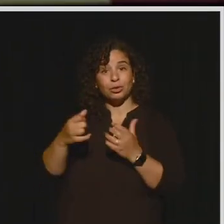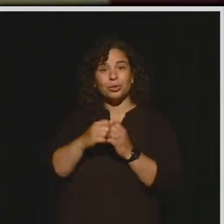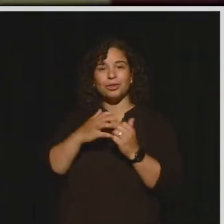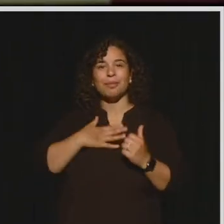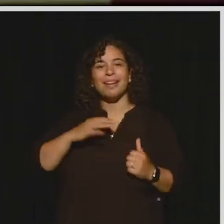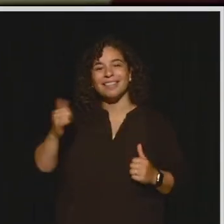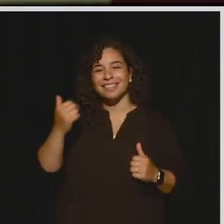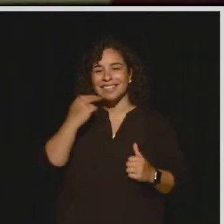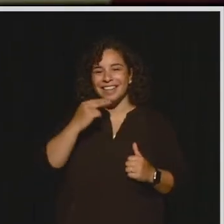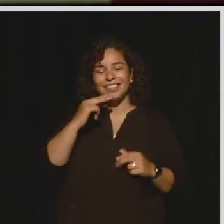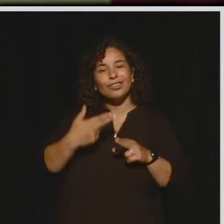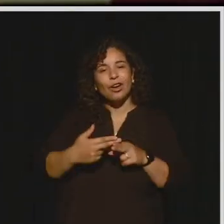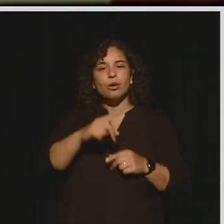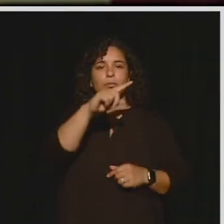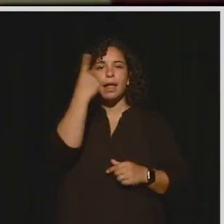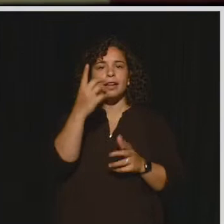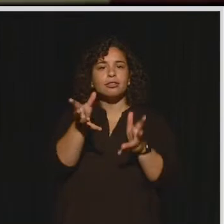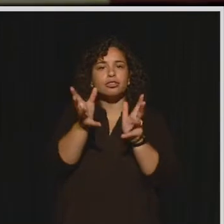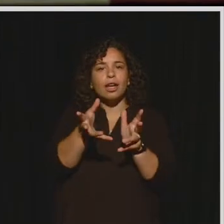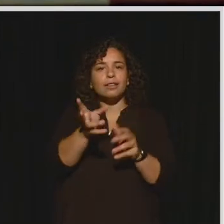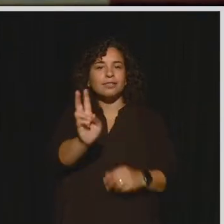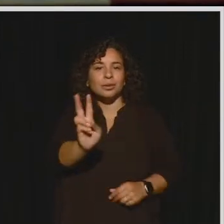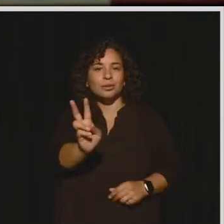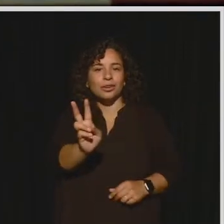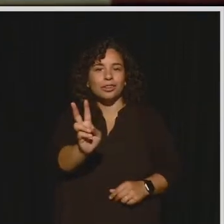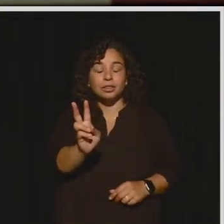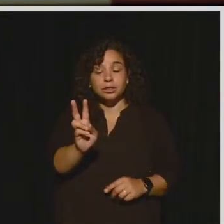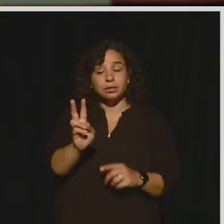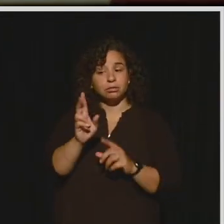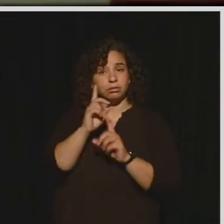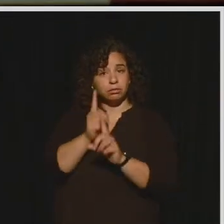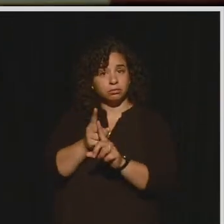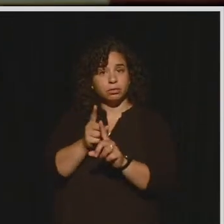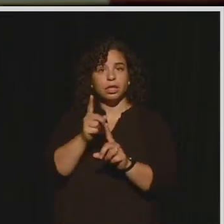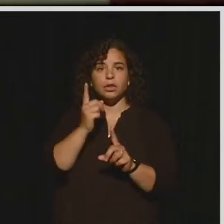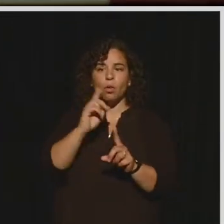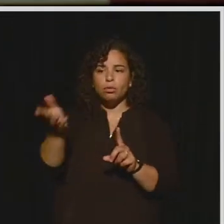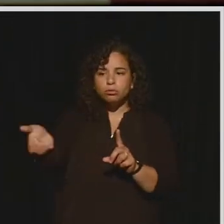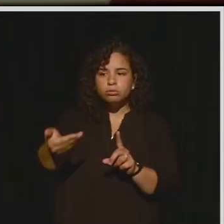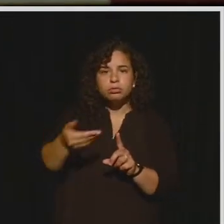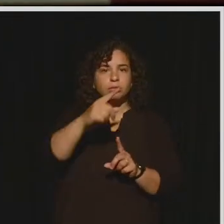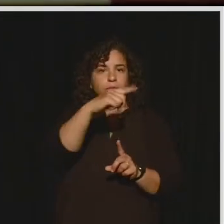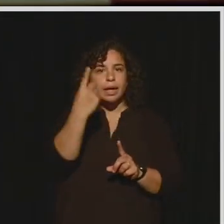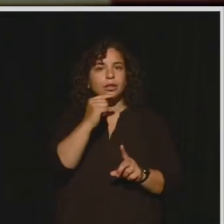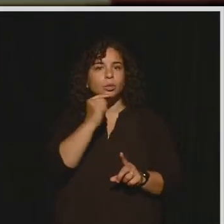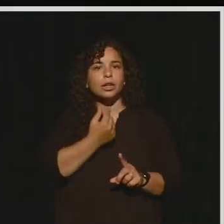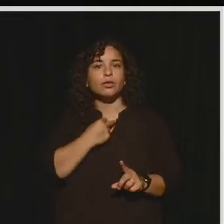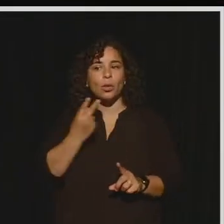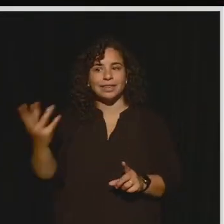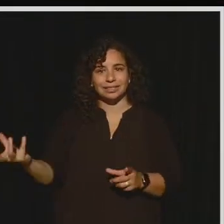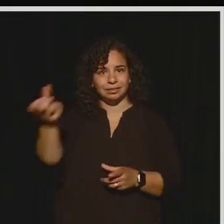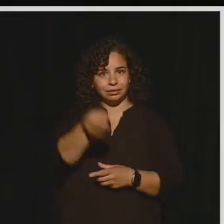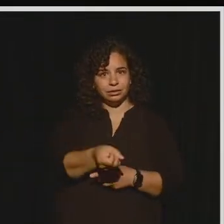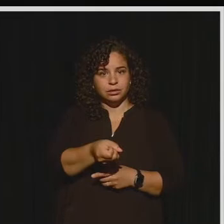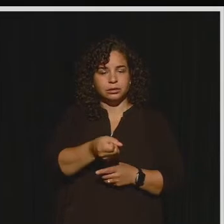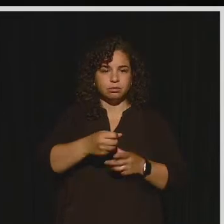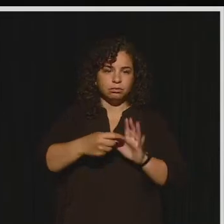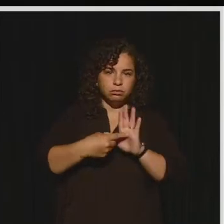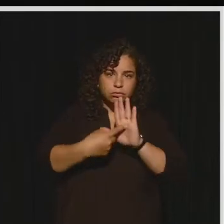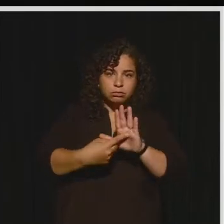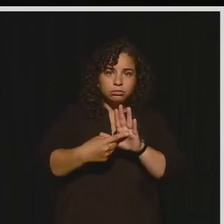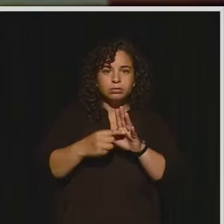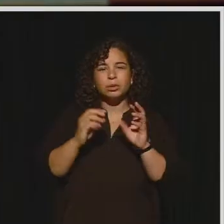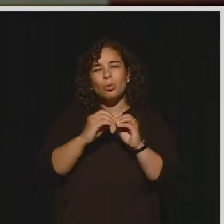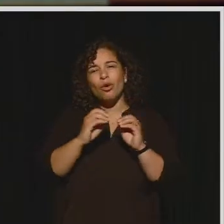niece called Black Chat Vancouver, which centers Black queer voices in a conversation, sort of